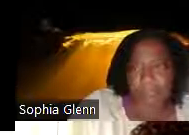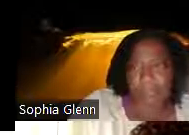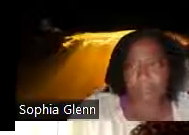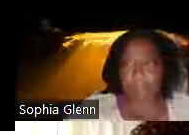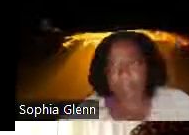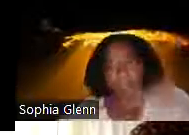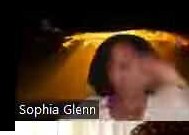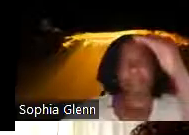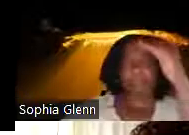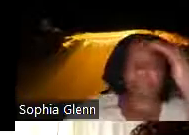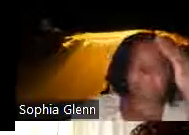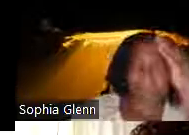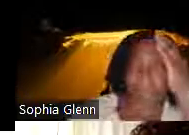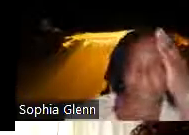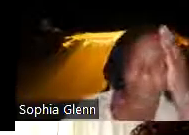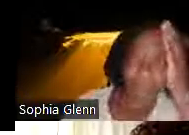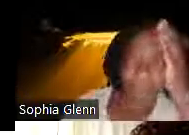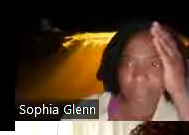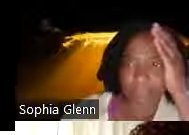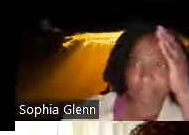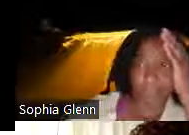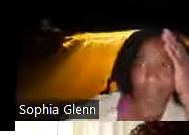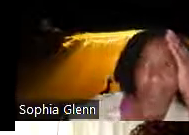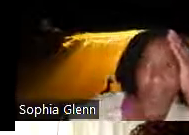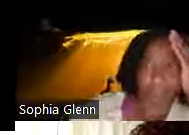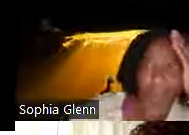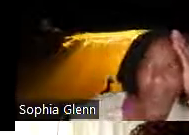it's best to keep those two things separate.